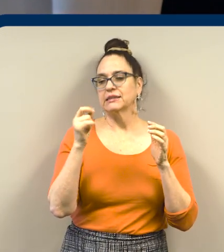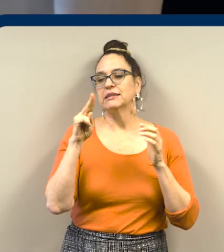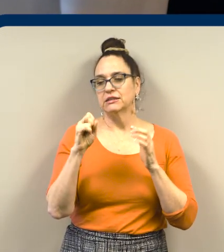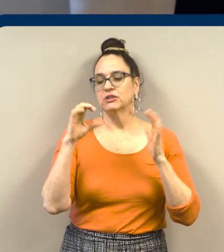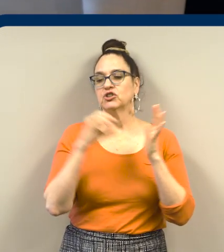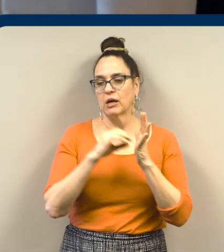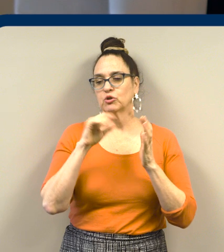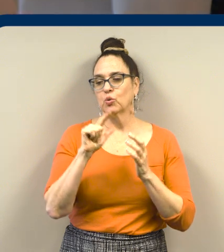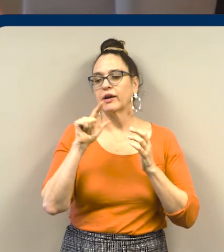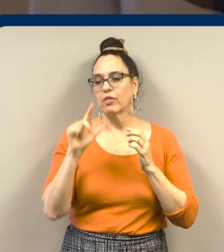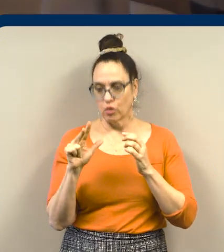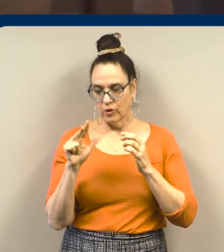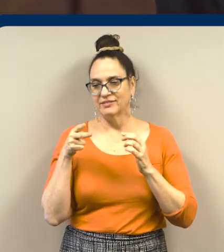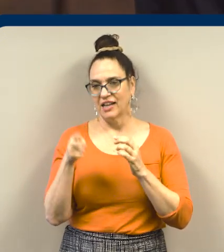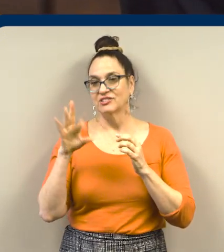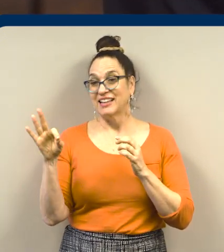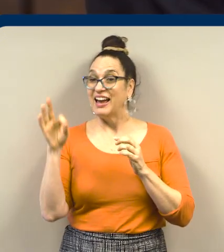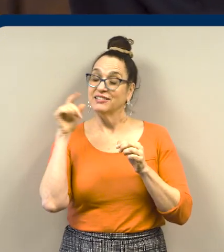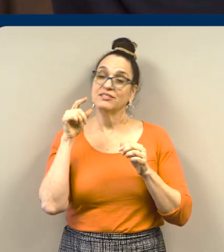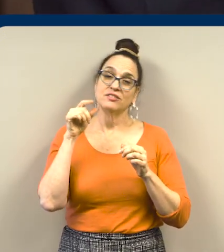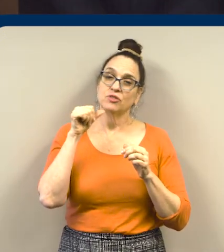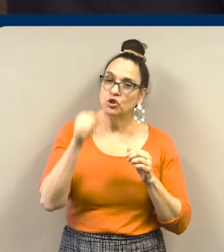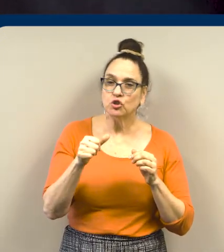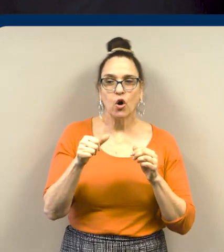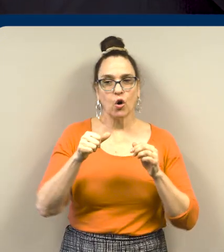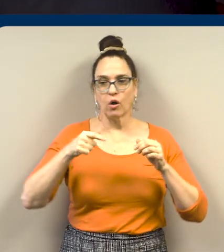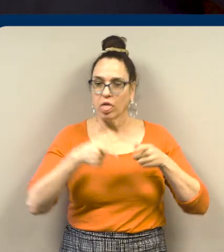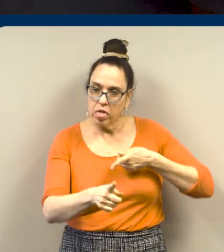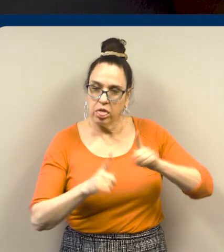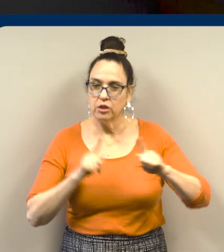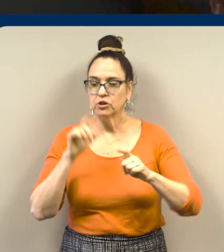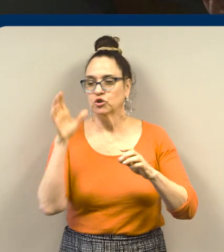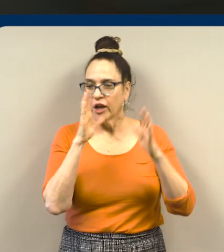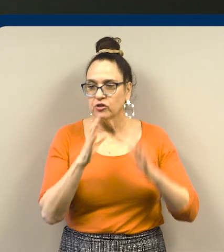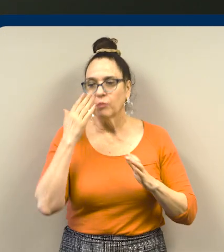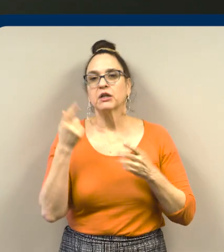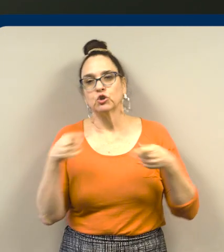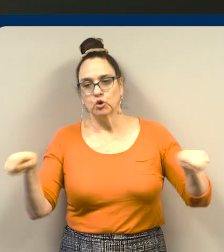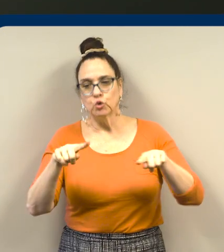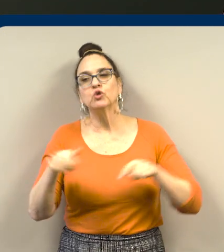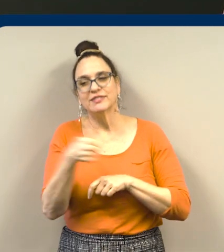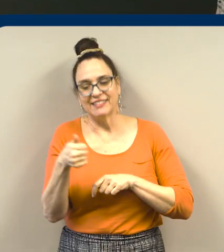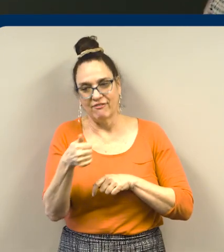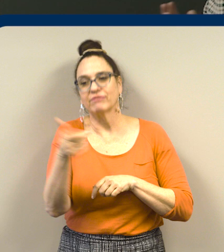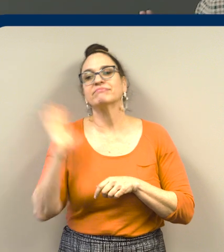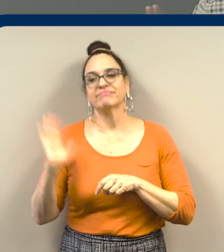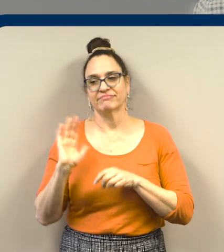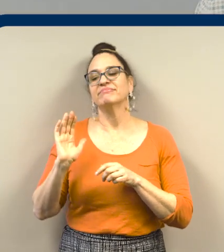chapter 23, verse 9. You shall not oppress a stranger, for you know the feelings